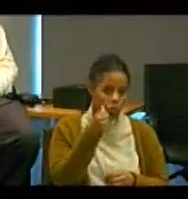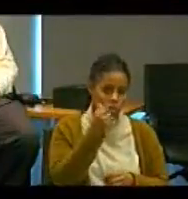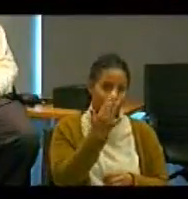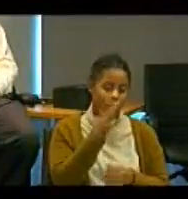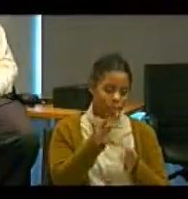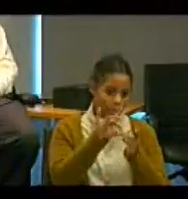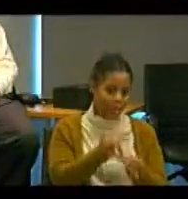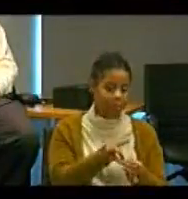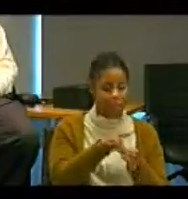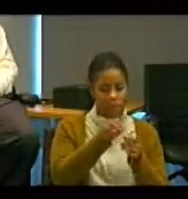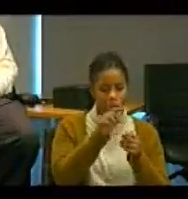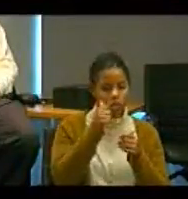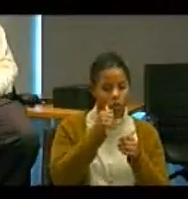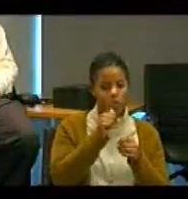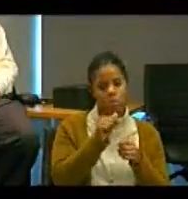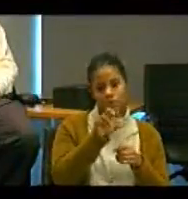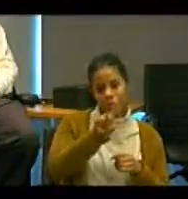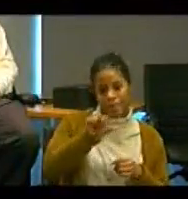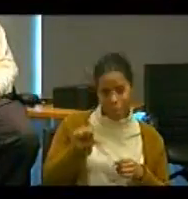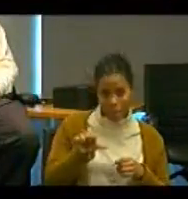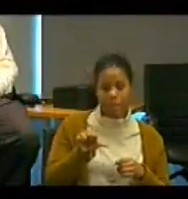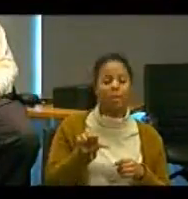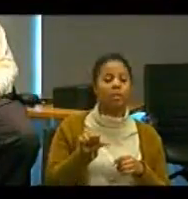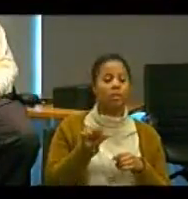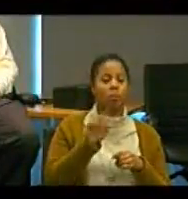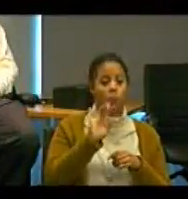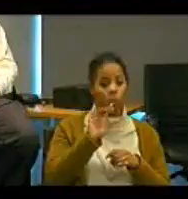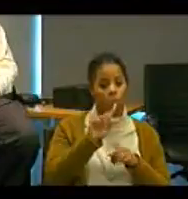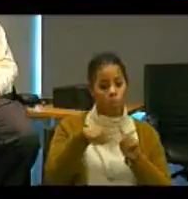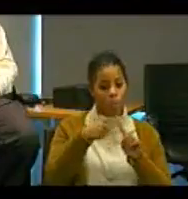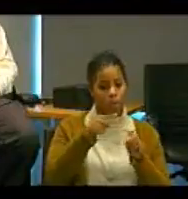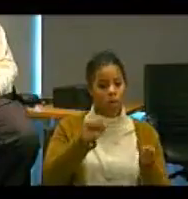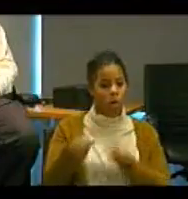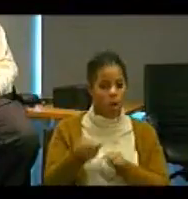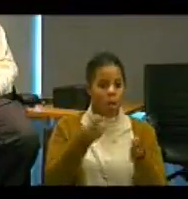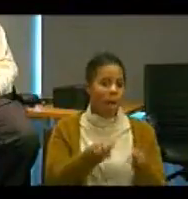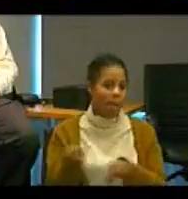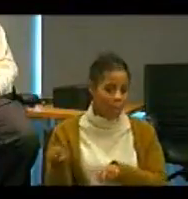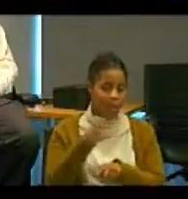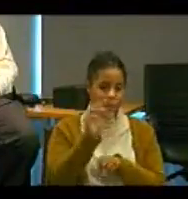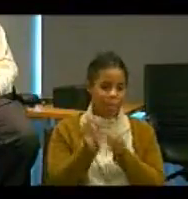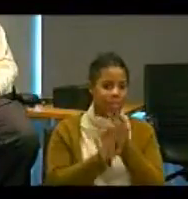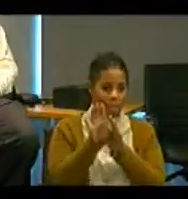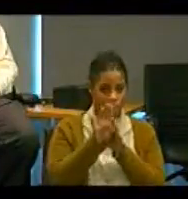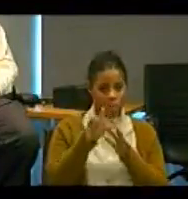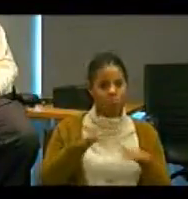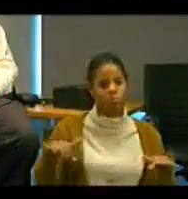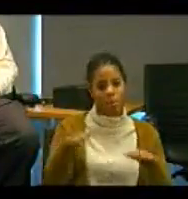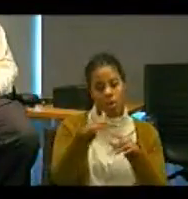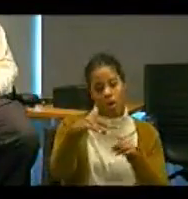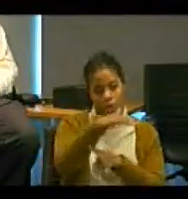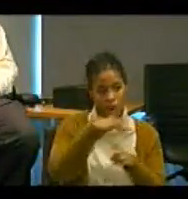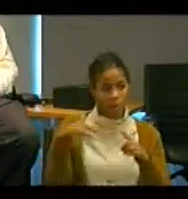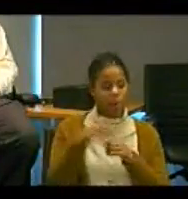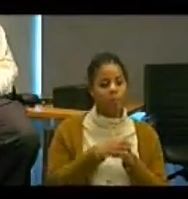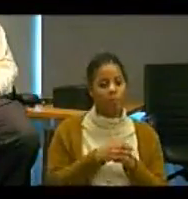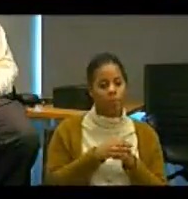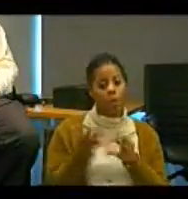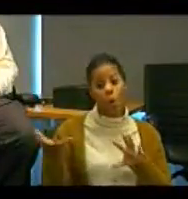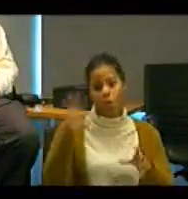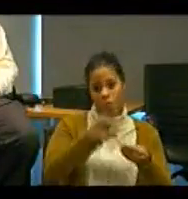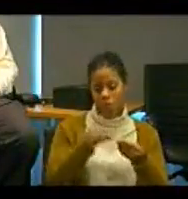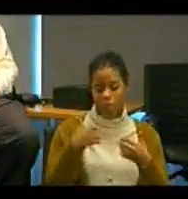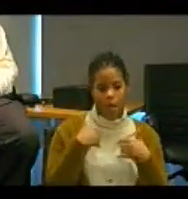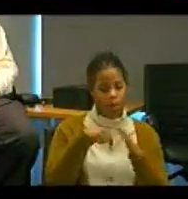with disabilities, when harm has been committed and symptoms manifest in the learning environment. Overall, there is a dearth of research